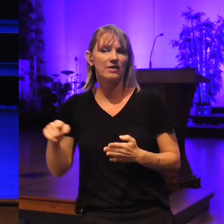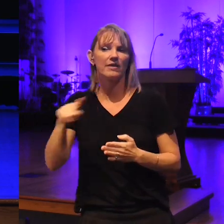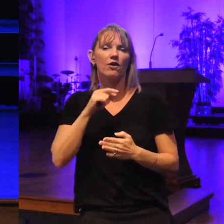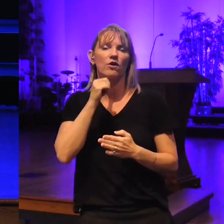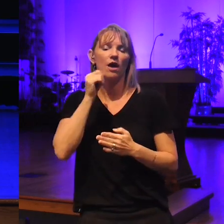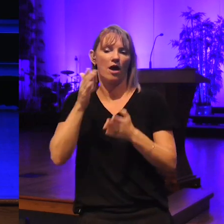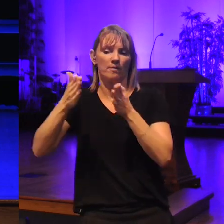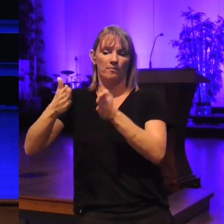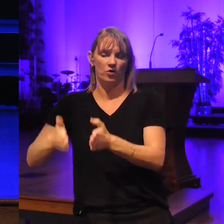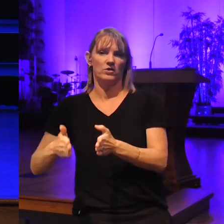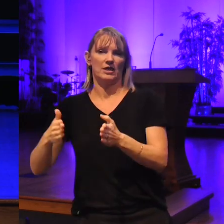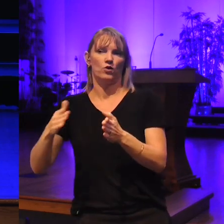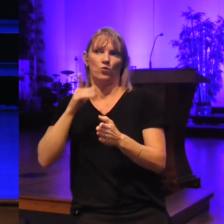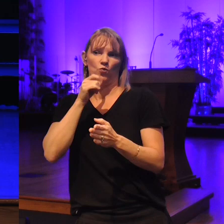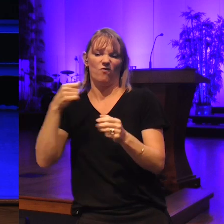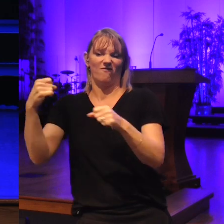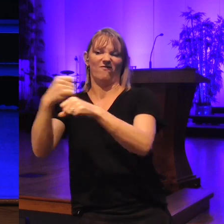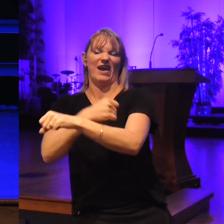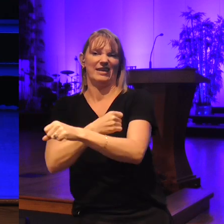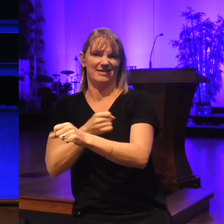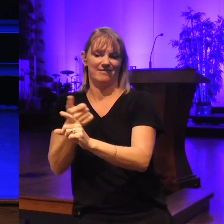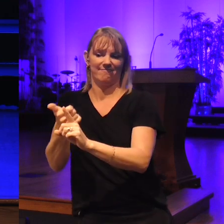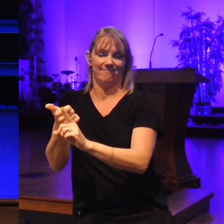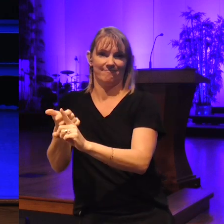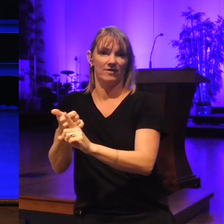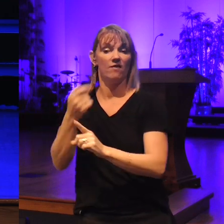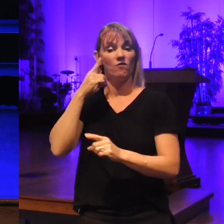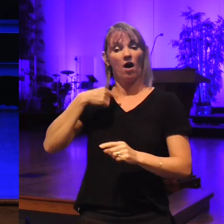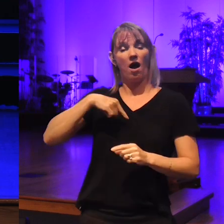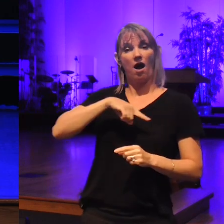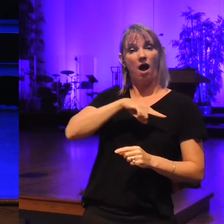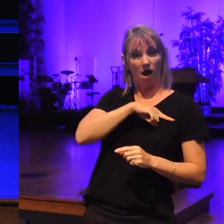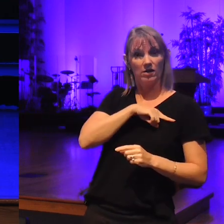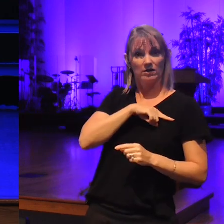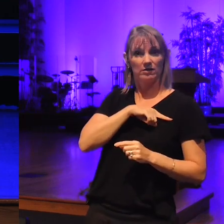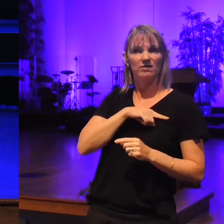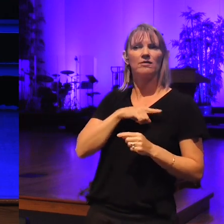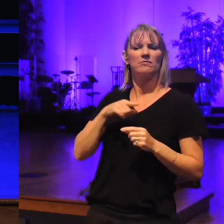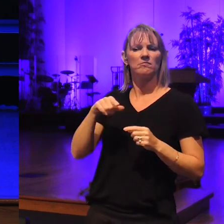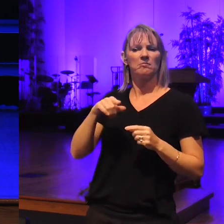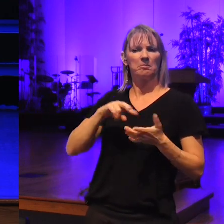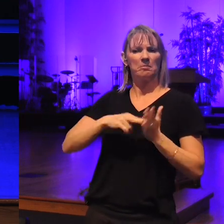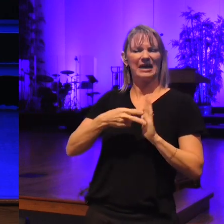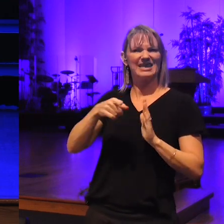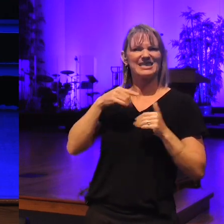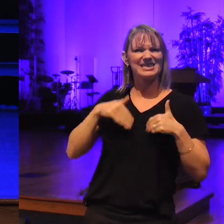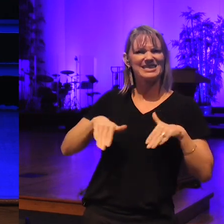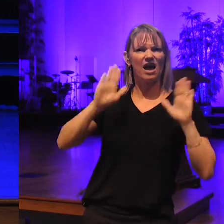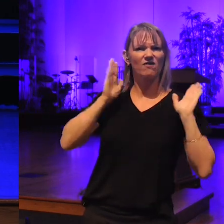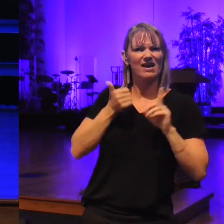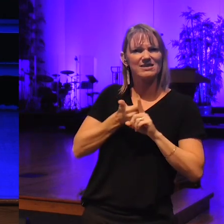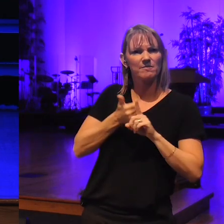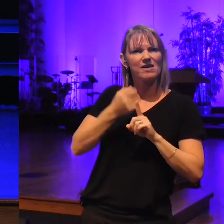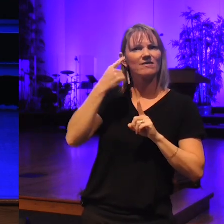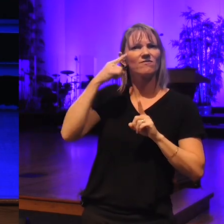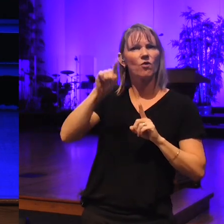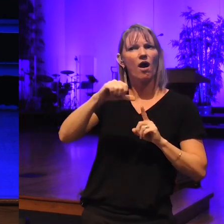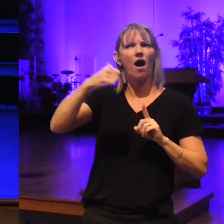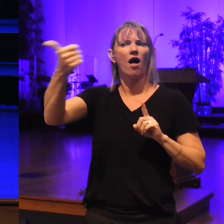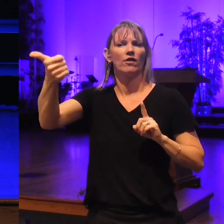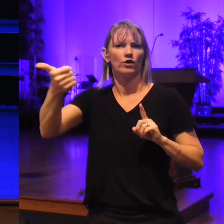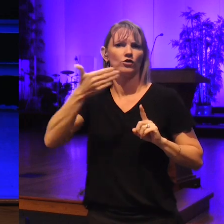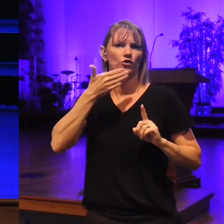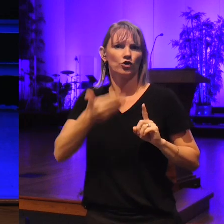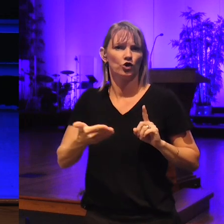not someone who fights. The warrior for us is the one who sacrifices themselves for the good of others.